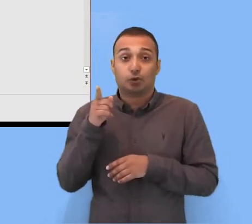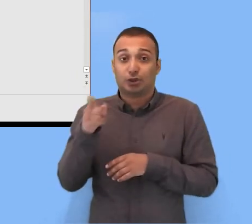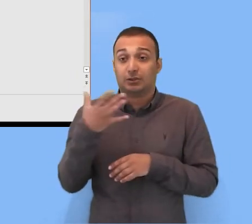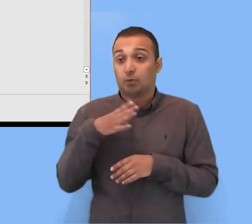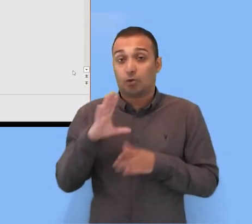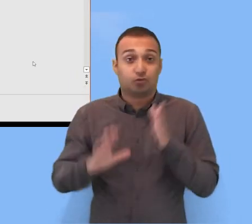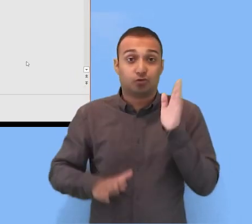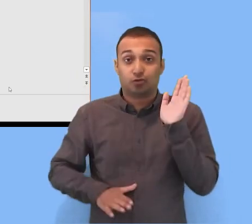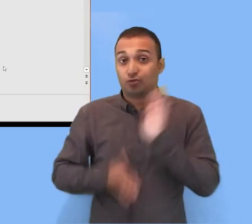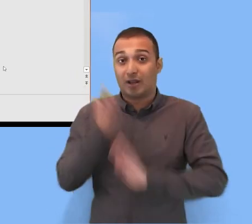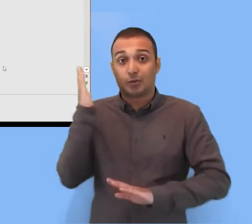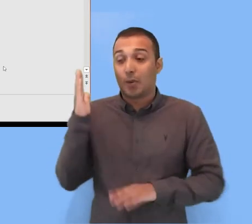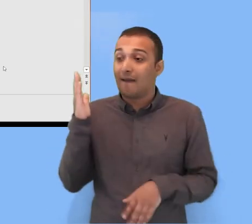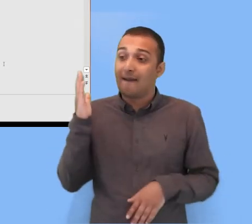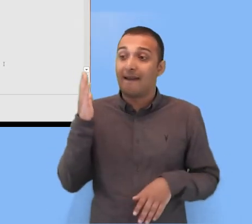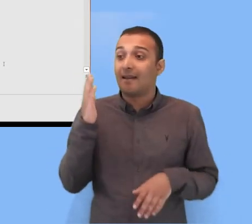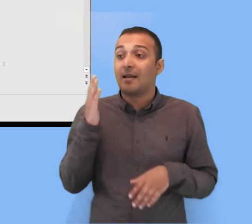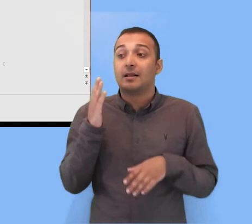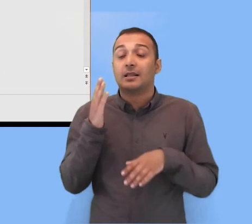into